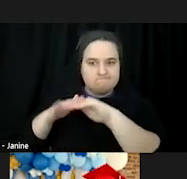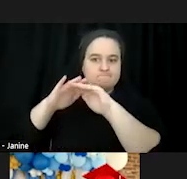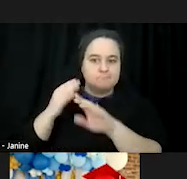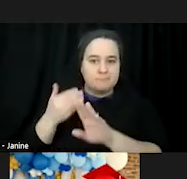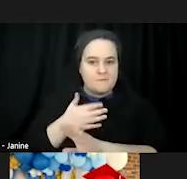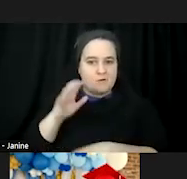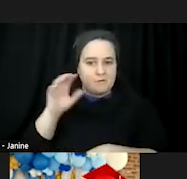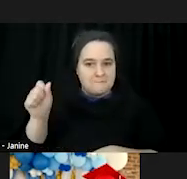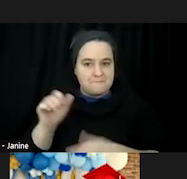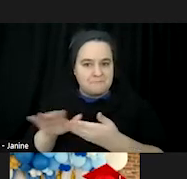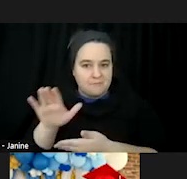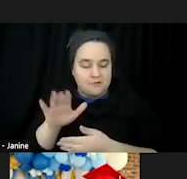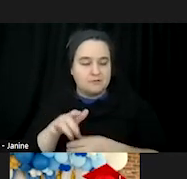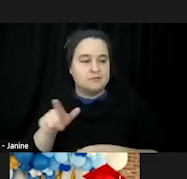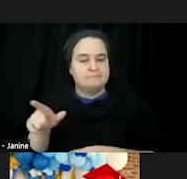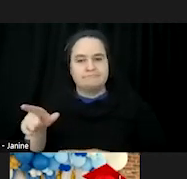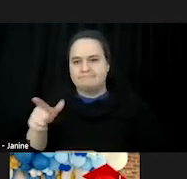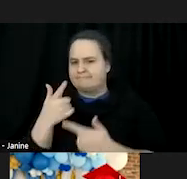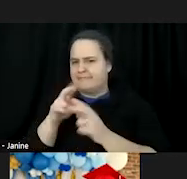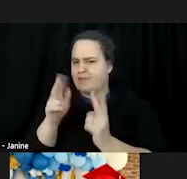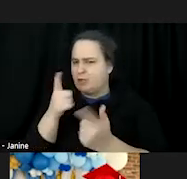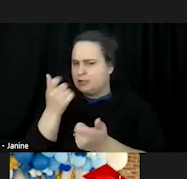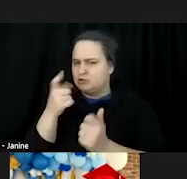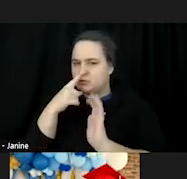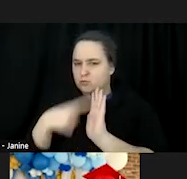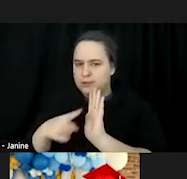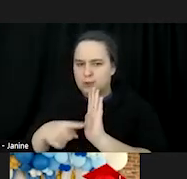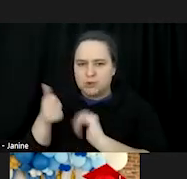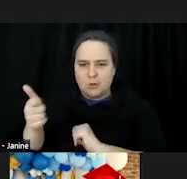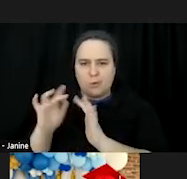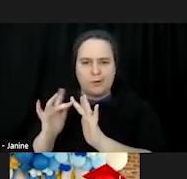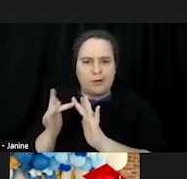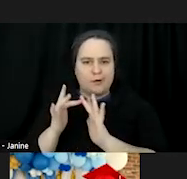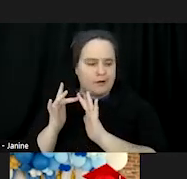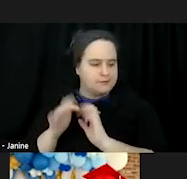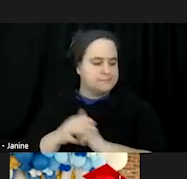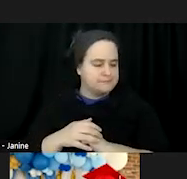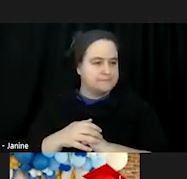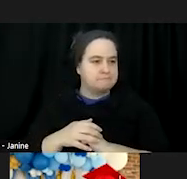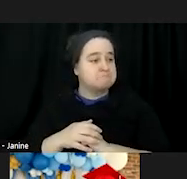And he just was very interested in doing his own research on the internet. Okay.